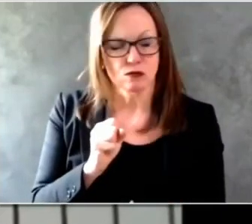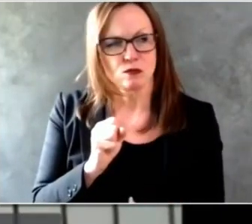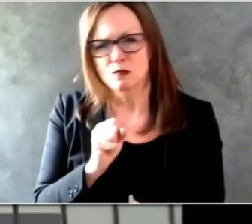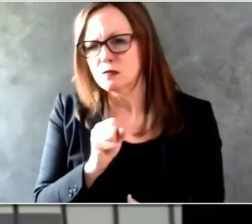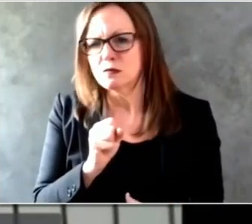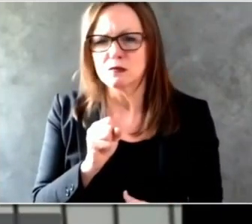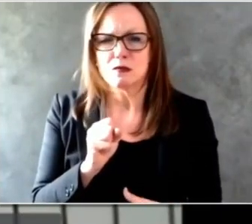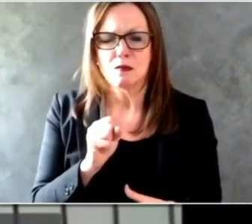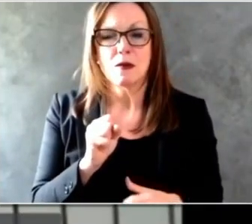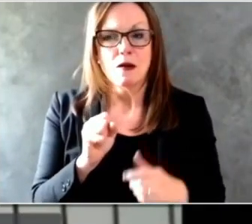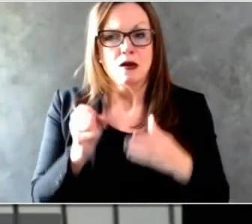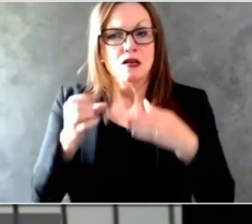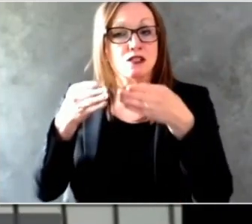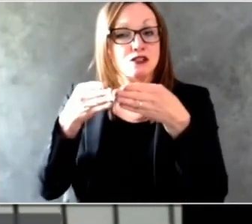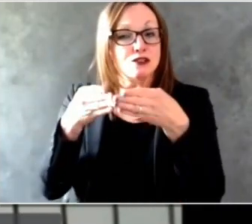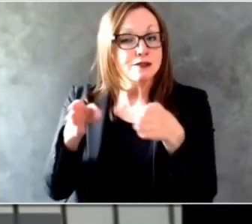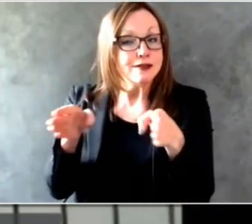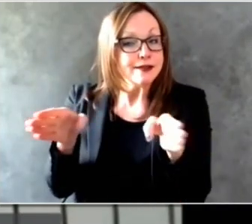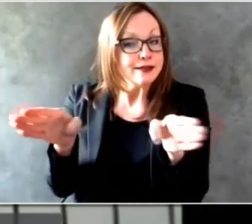And a follow-up, Scott?